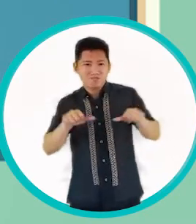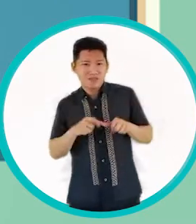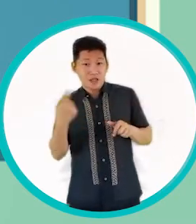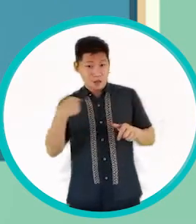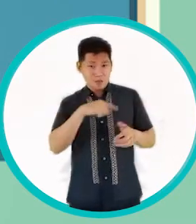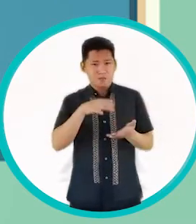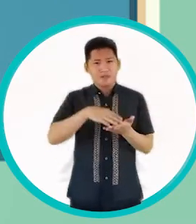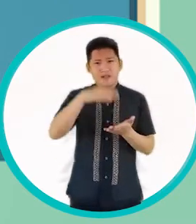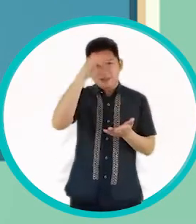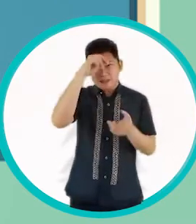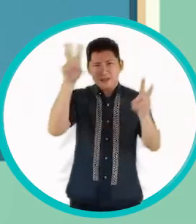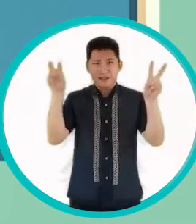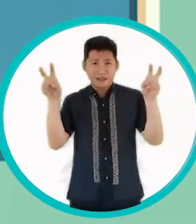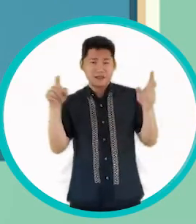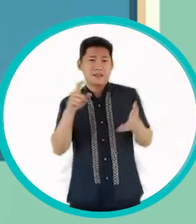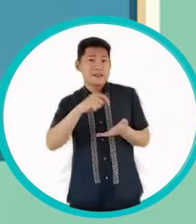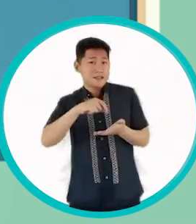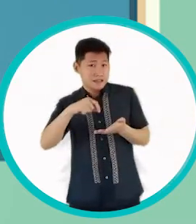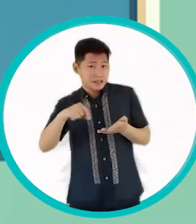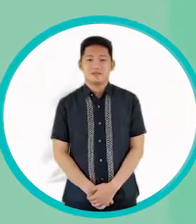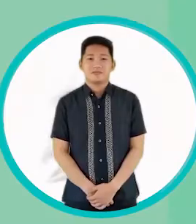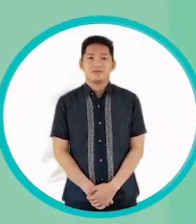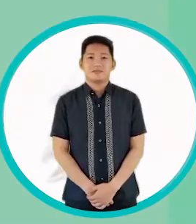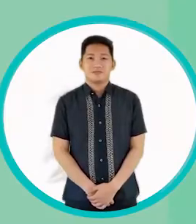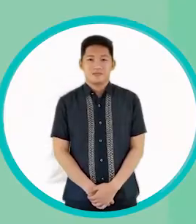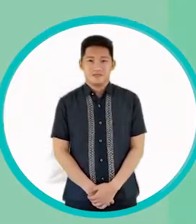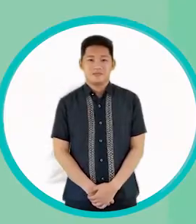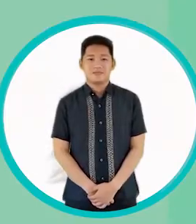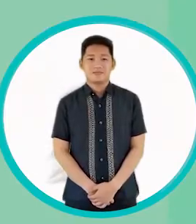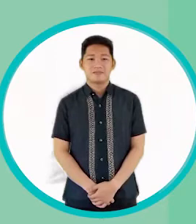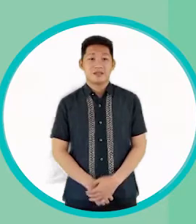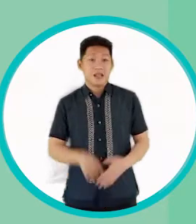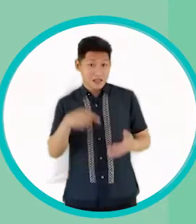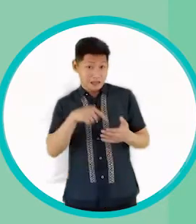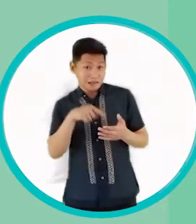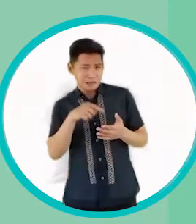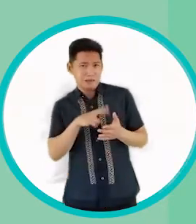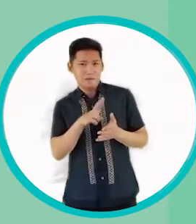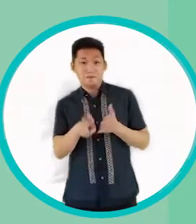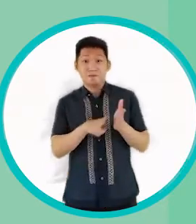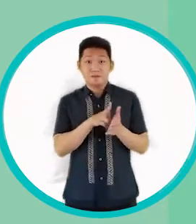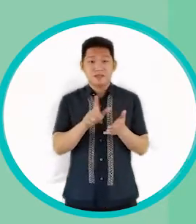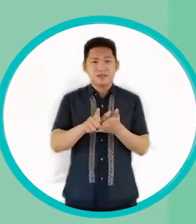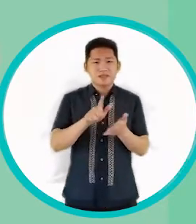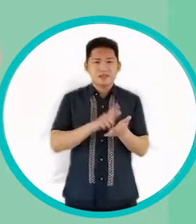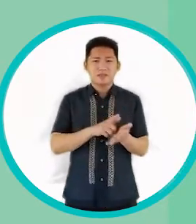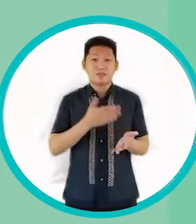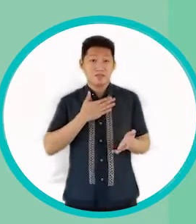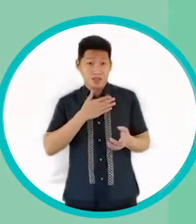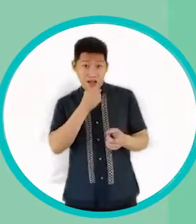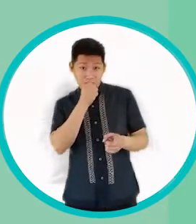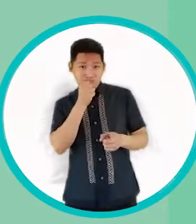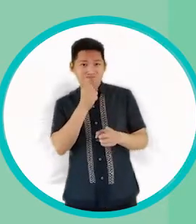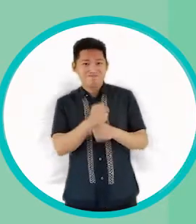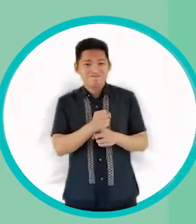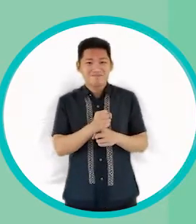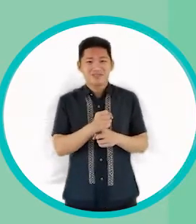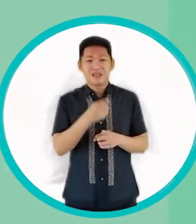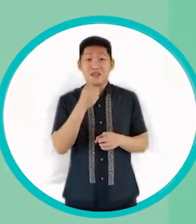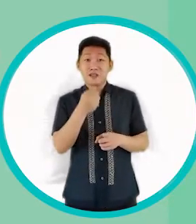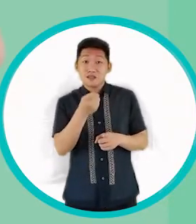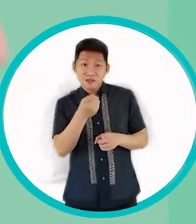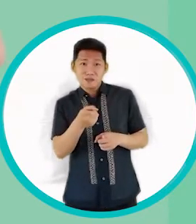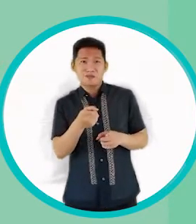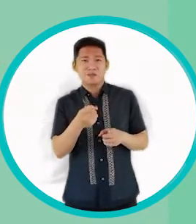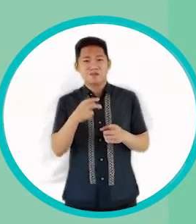learn the subject reading and writing skills. After this video lesson, I am sure that you will be